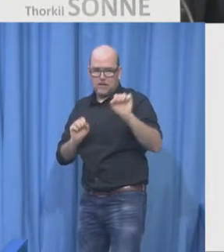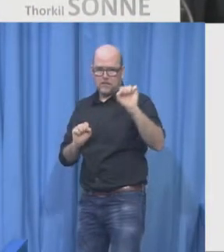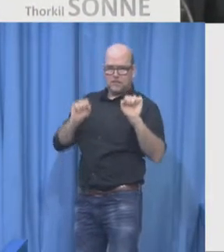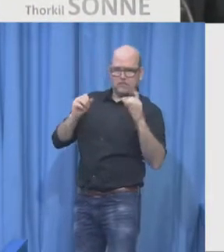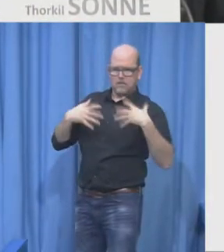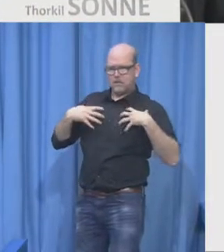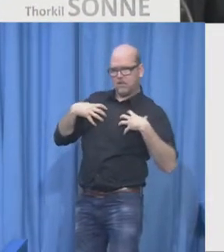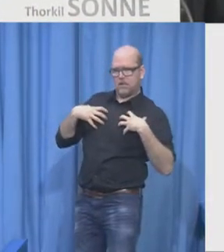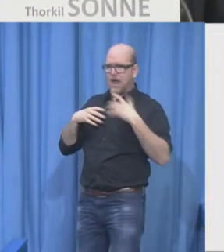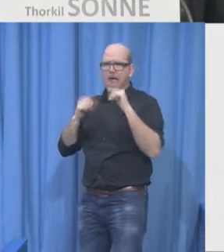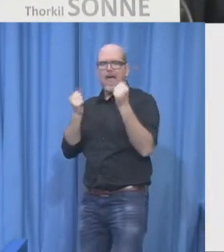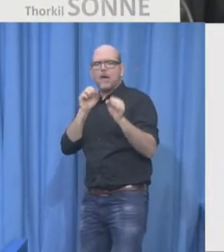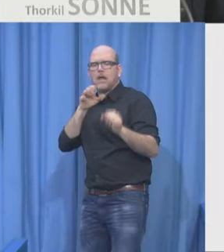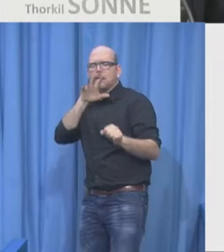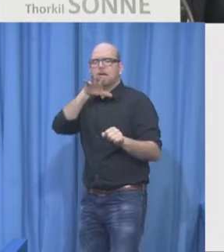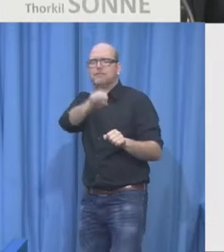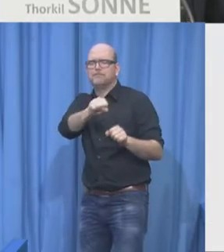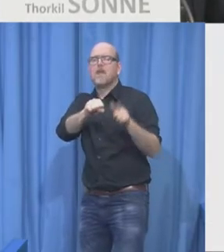stage right now.